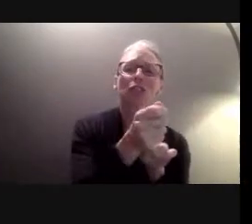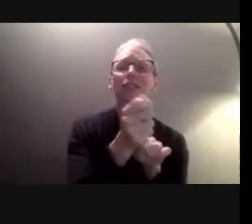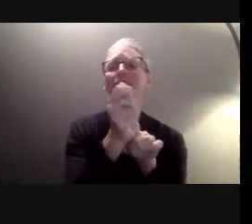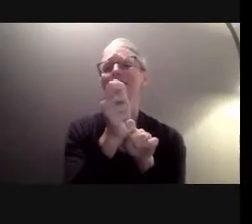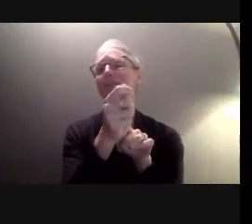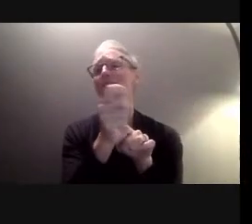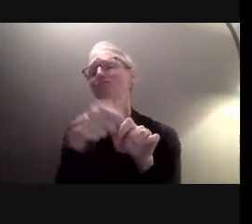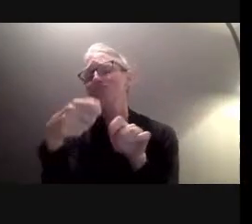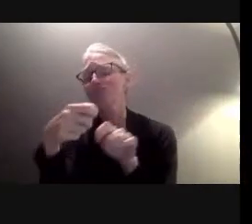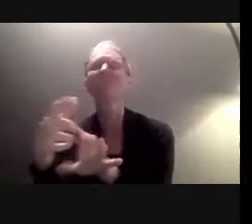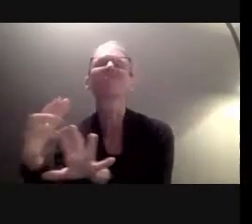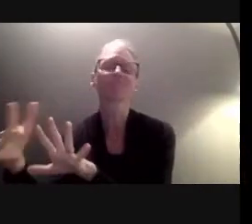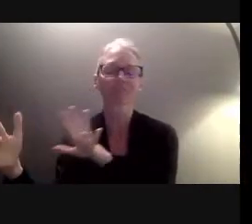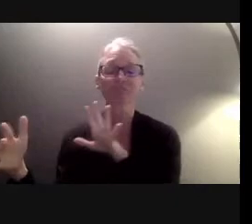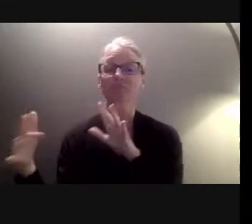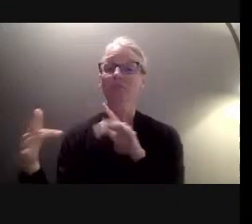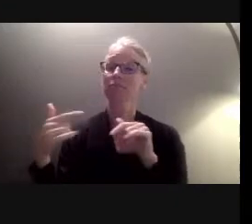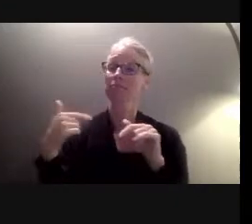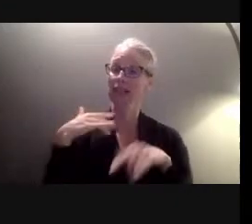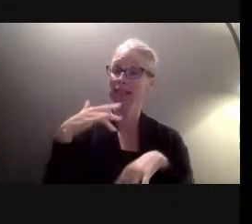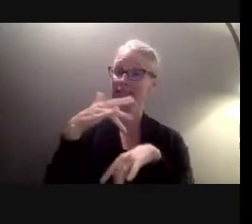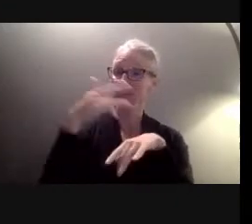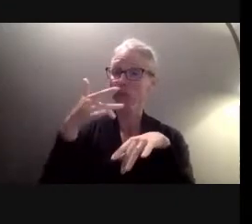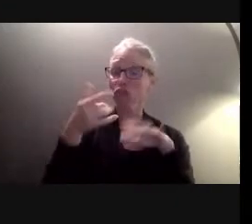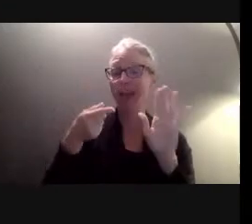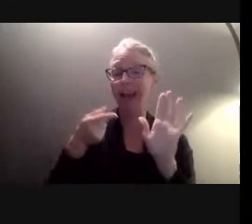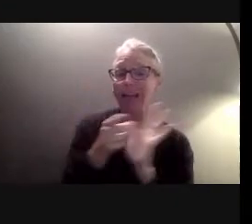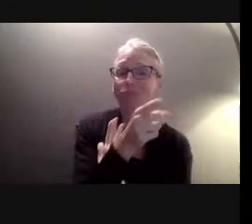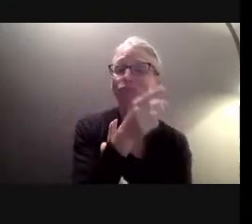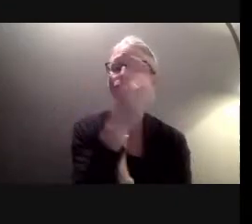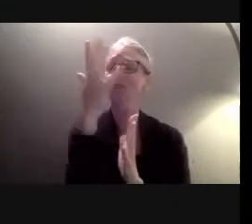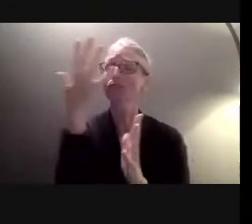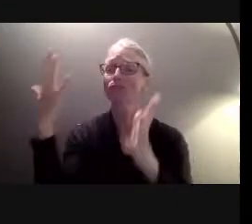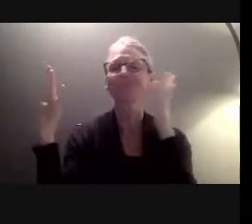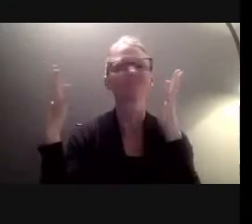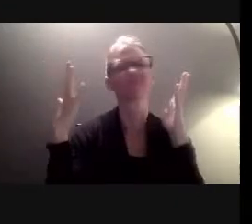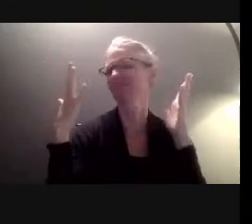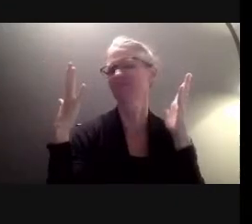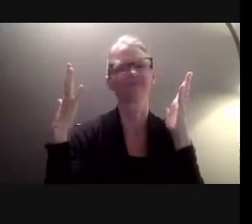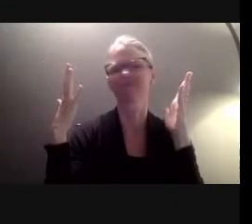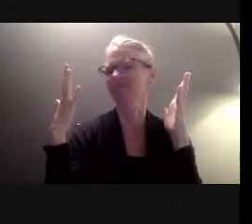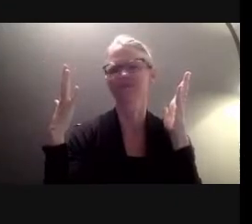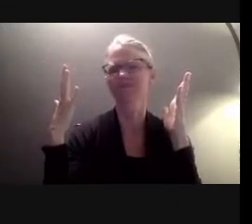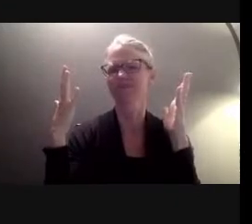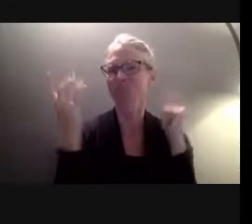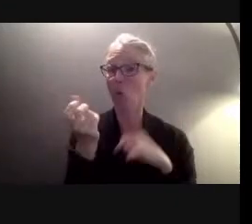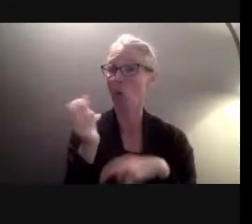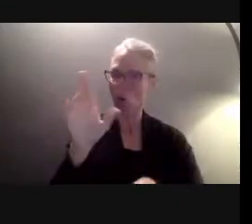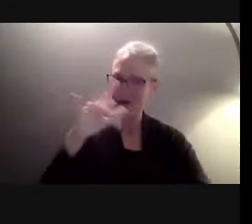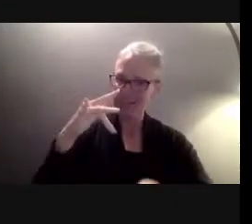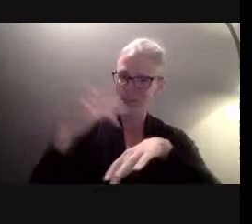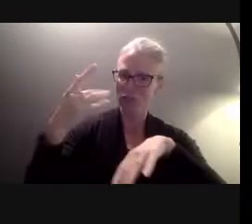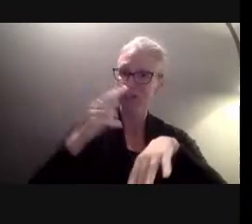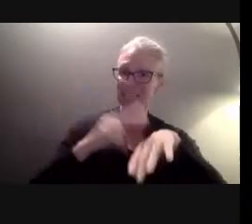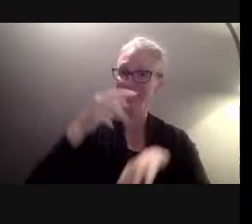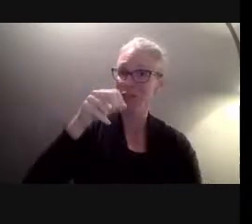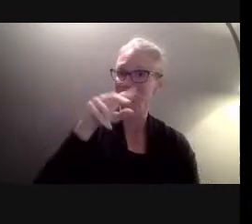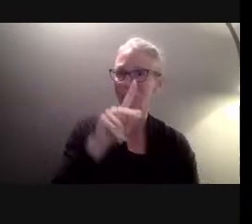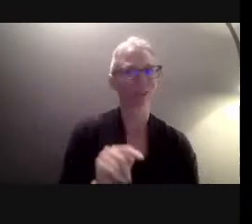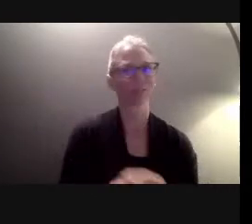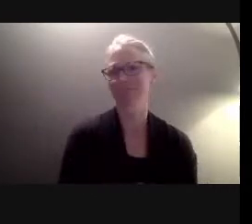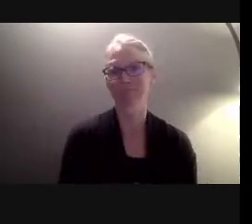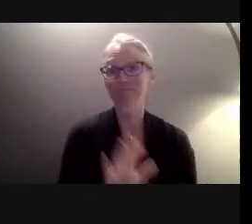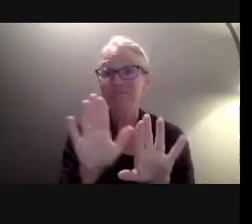I never was into hiking or seeing the national parks, even though I lived in a state that